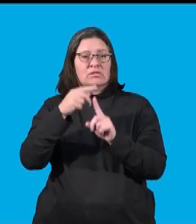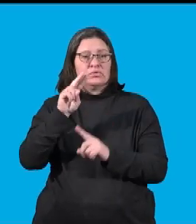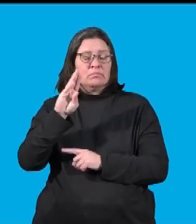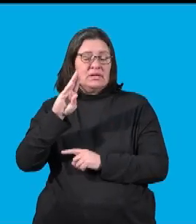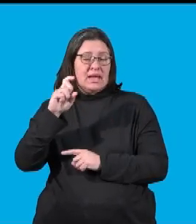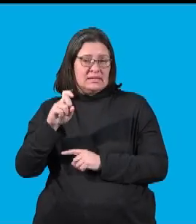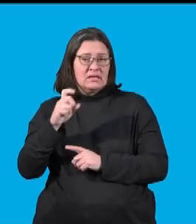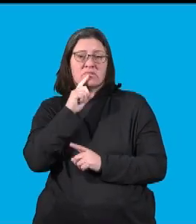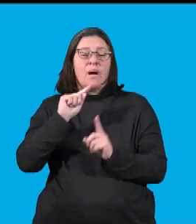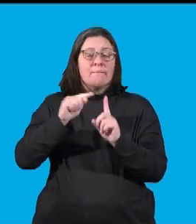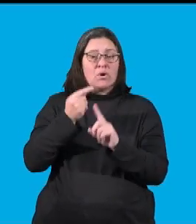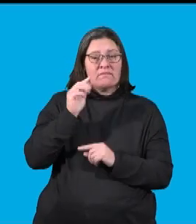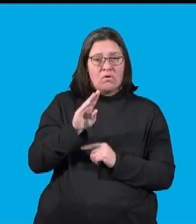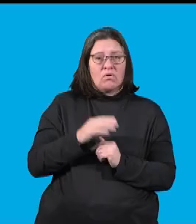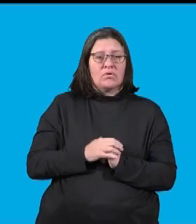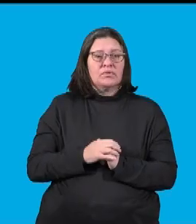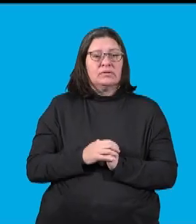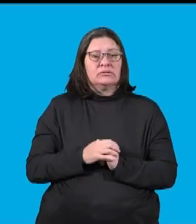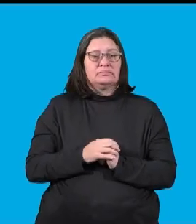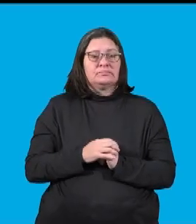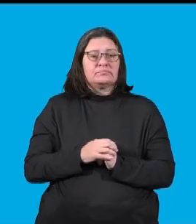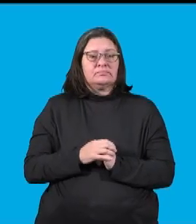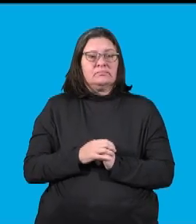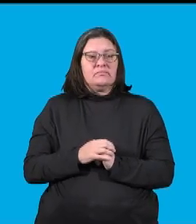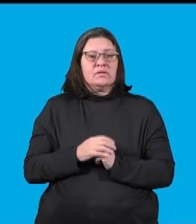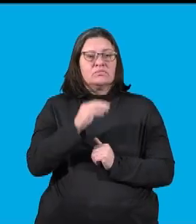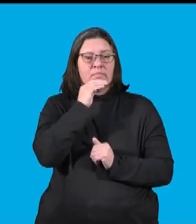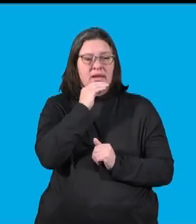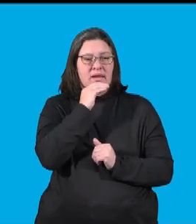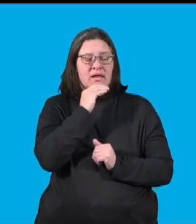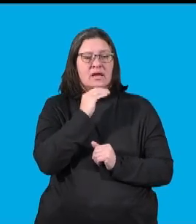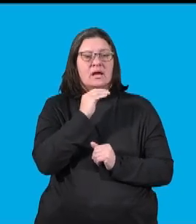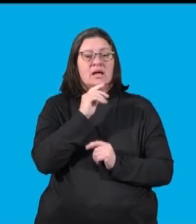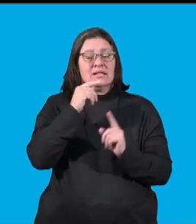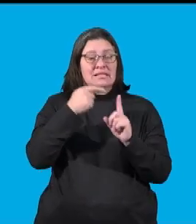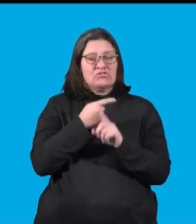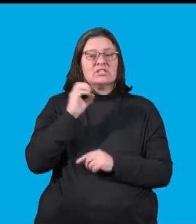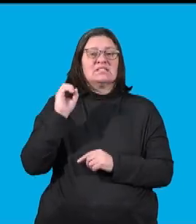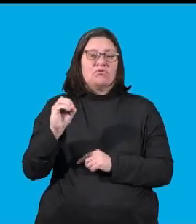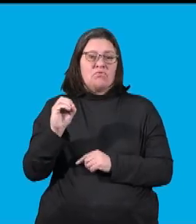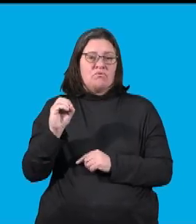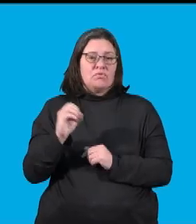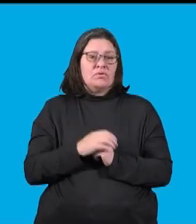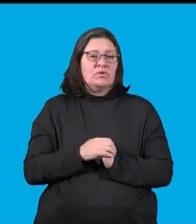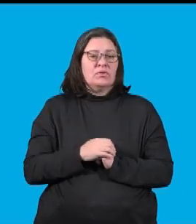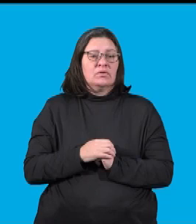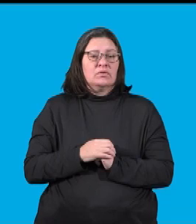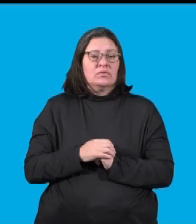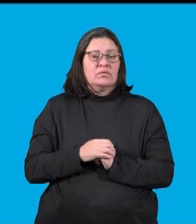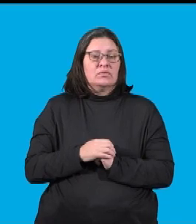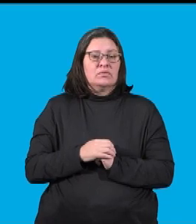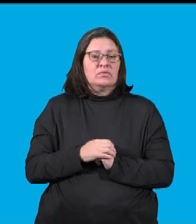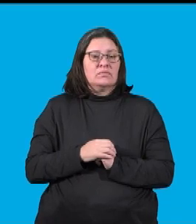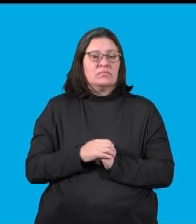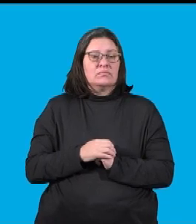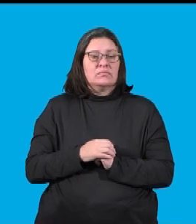that the value at the point 4, h dash of 4, is going to be 0. So I substitute